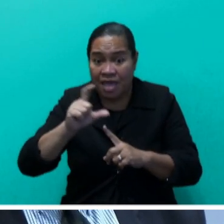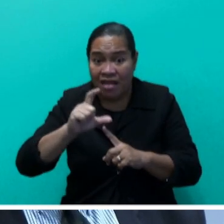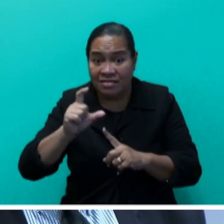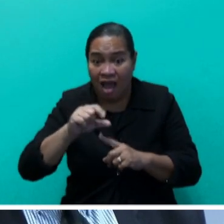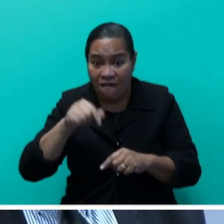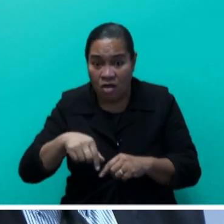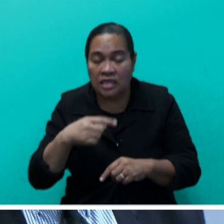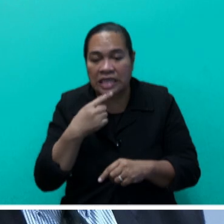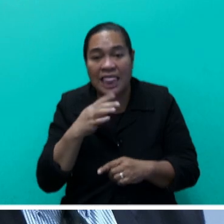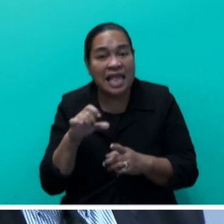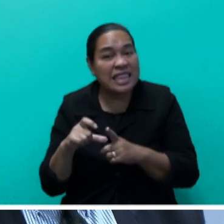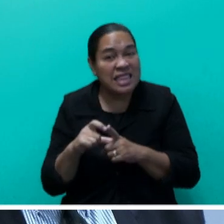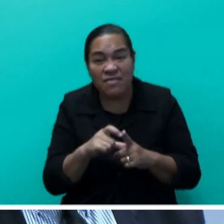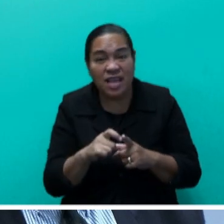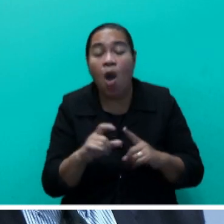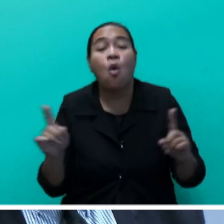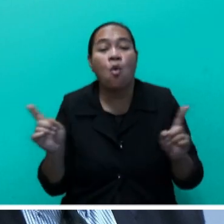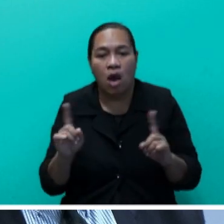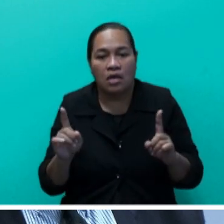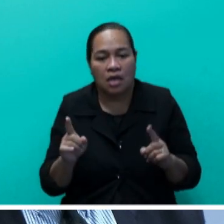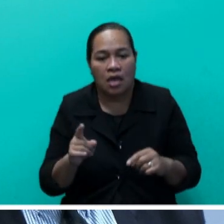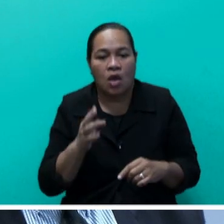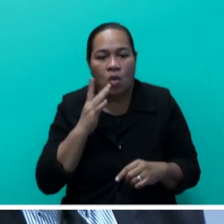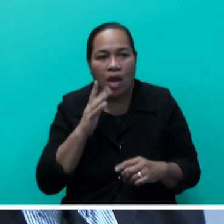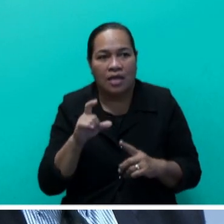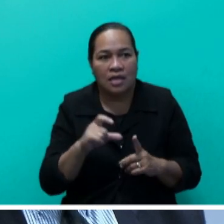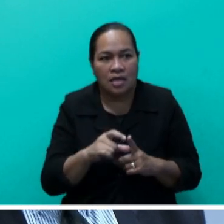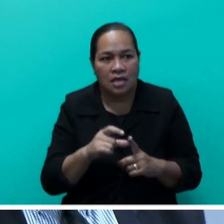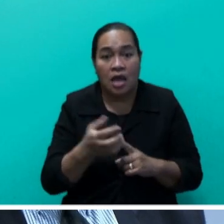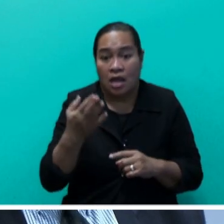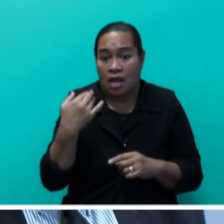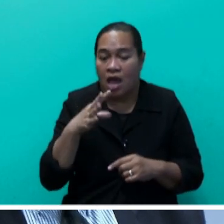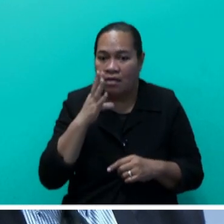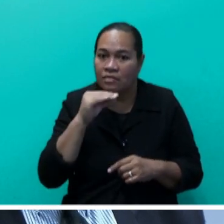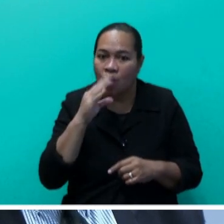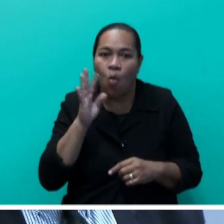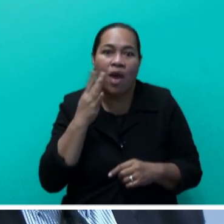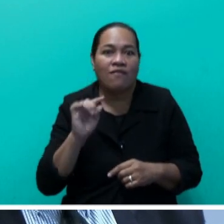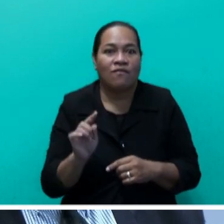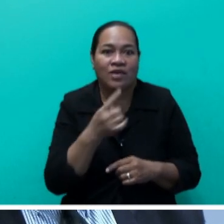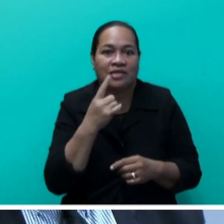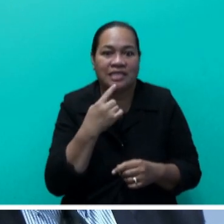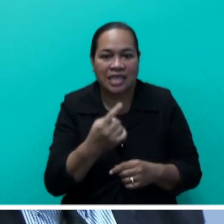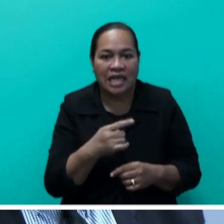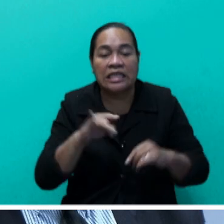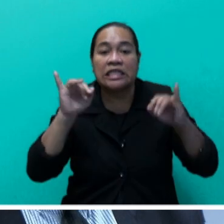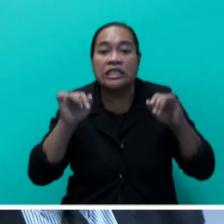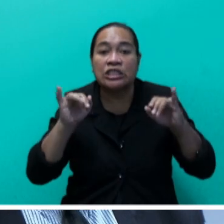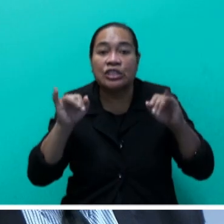the difficulty, of course, is in the former captain's original statement where he stated that issues